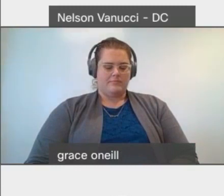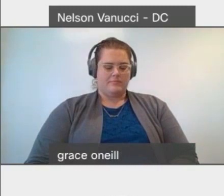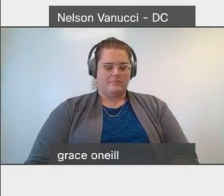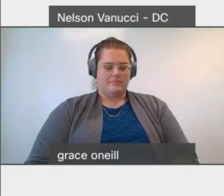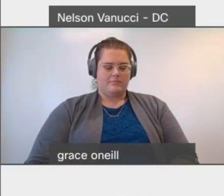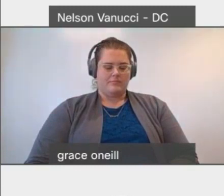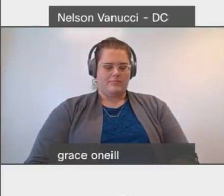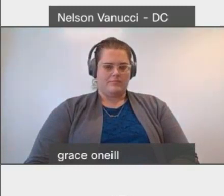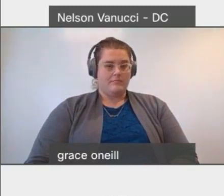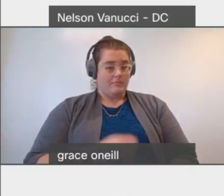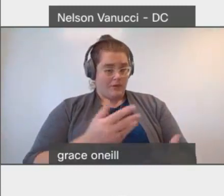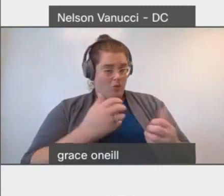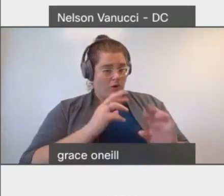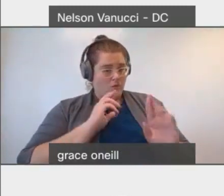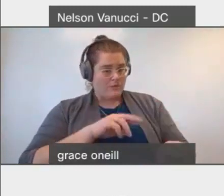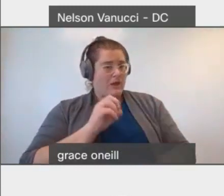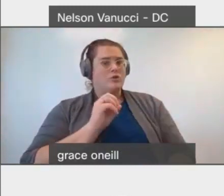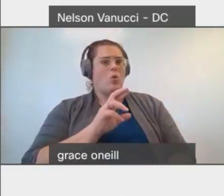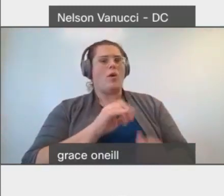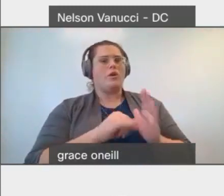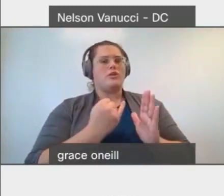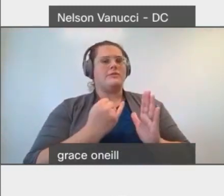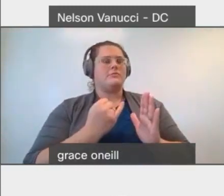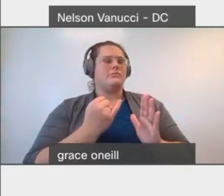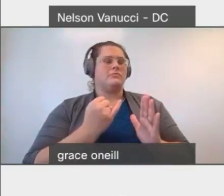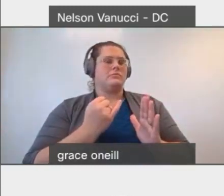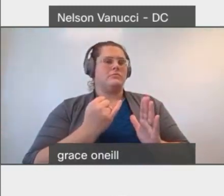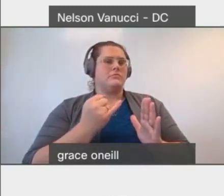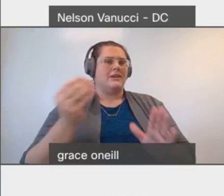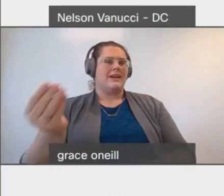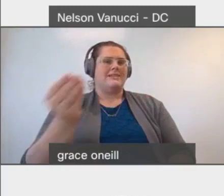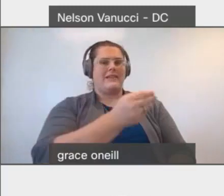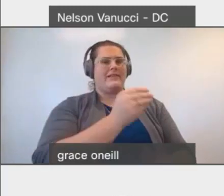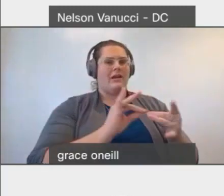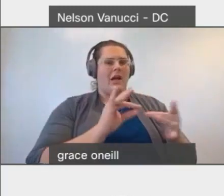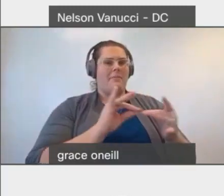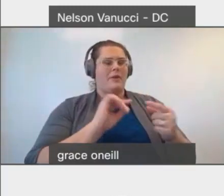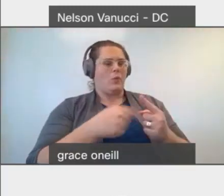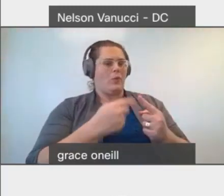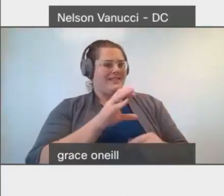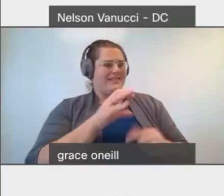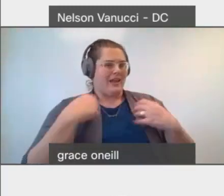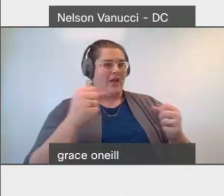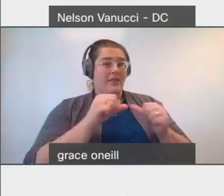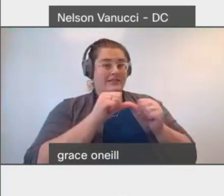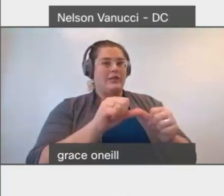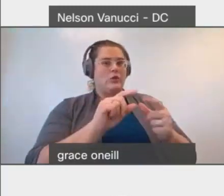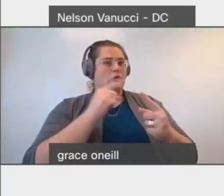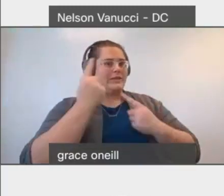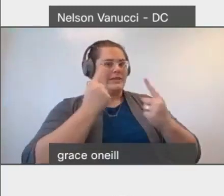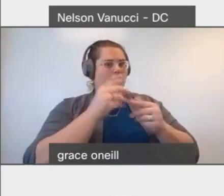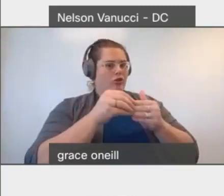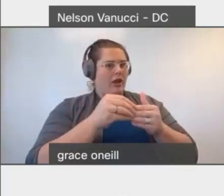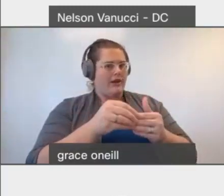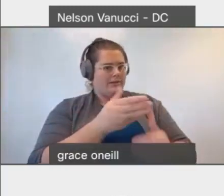Did you want to provide any response or just take that comment back as DC Health continues to consider the guidance that they provide?